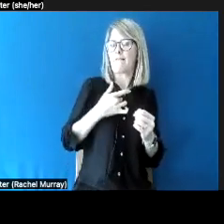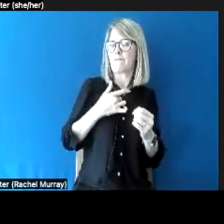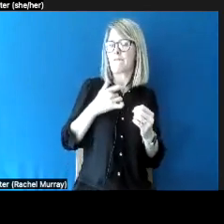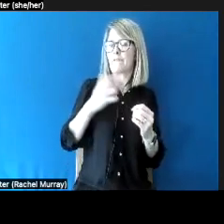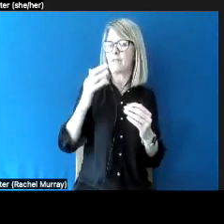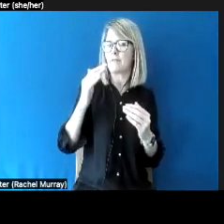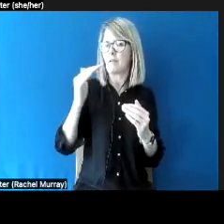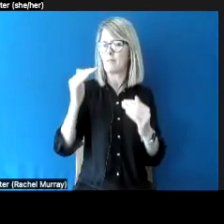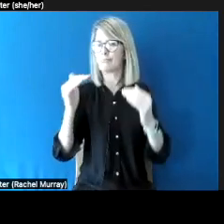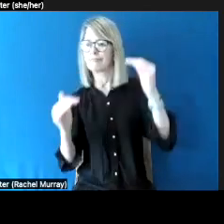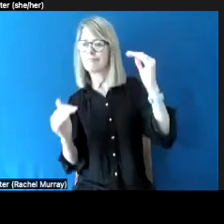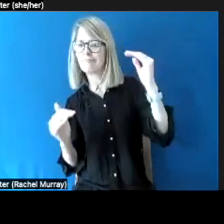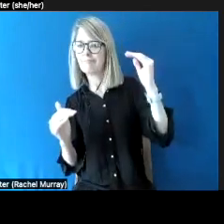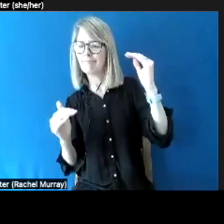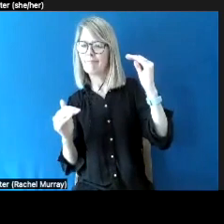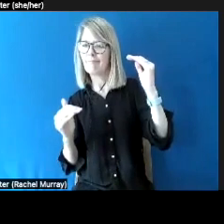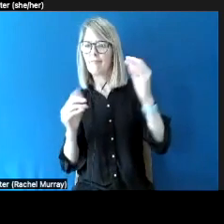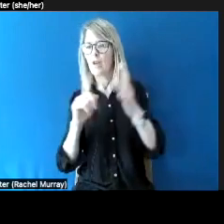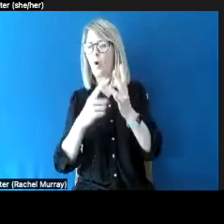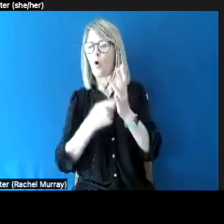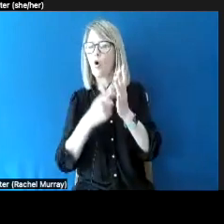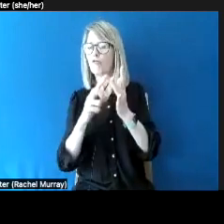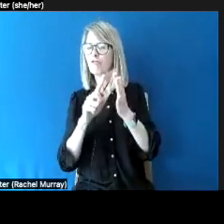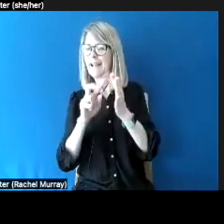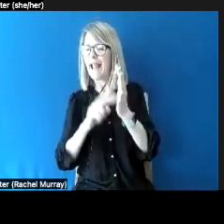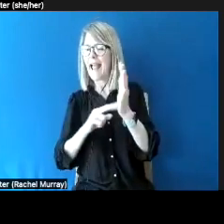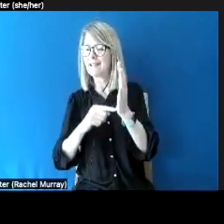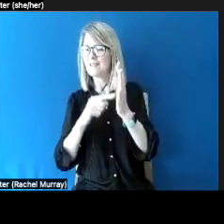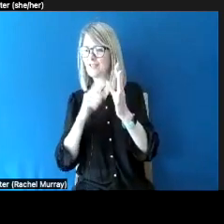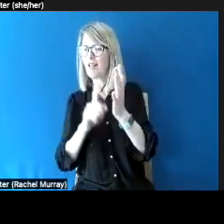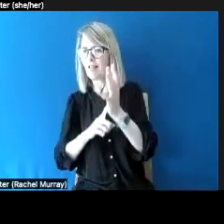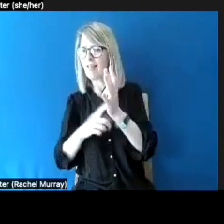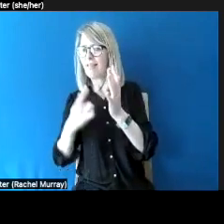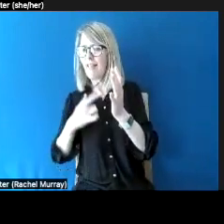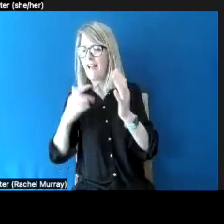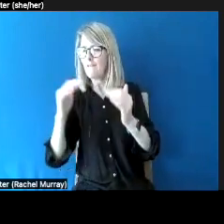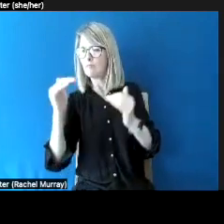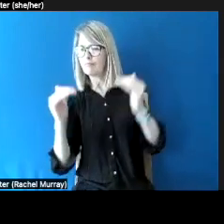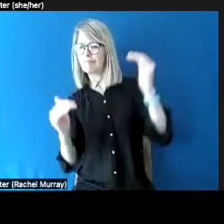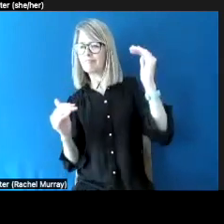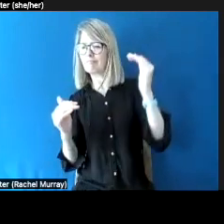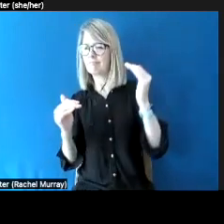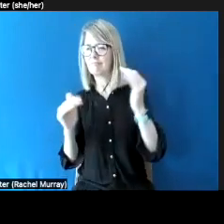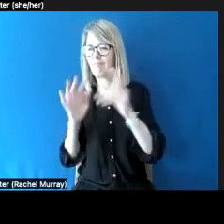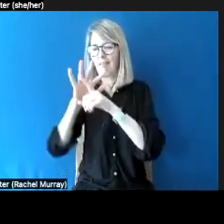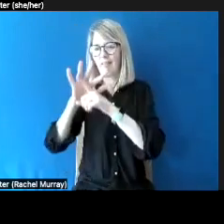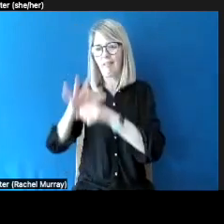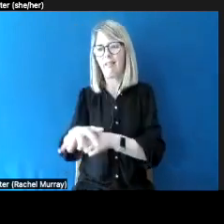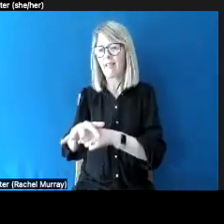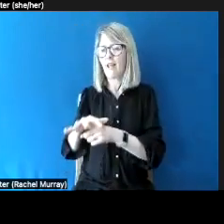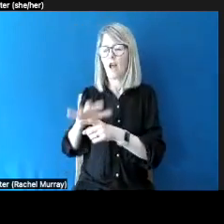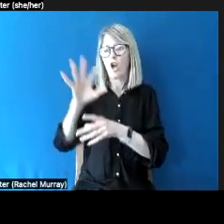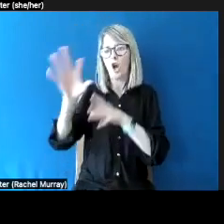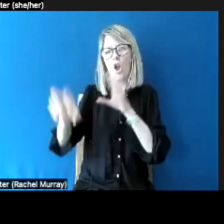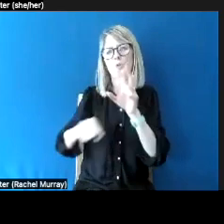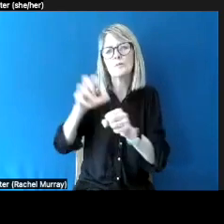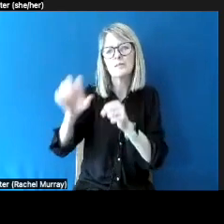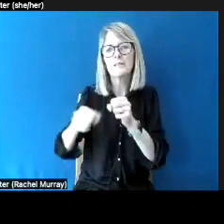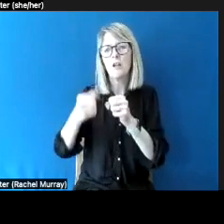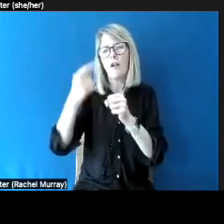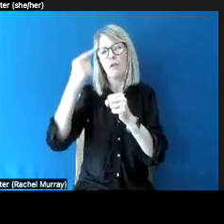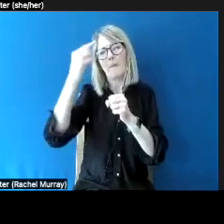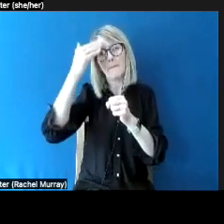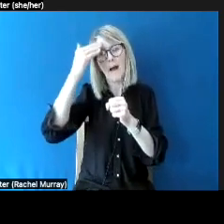the Oriental, as he called it, a colonization of minds and bodies as much as that of space